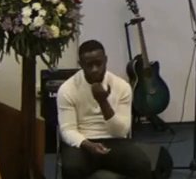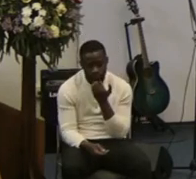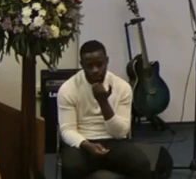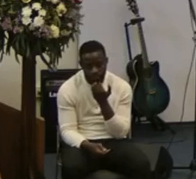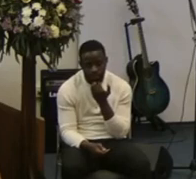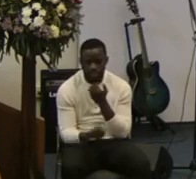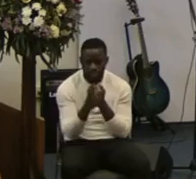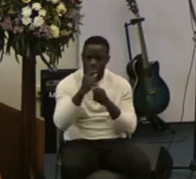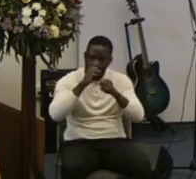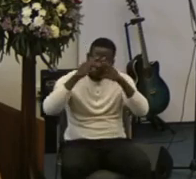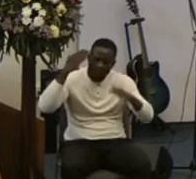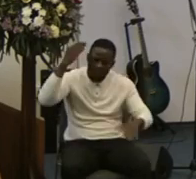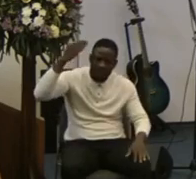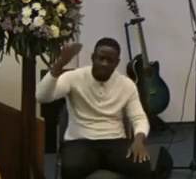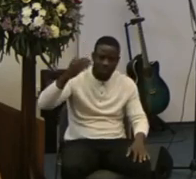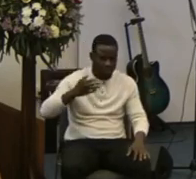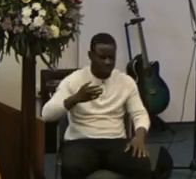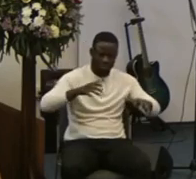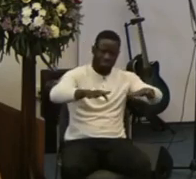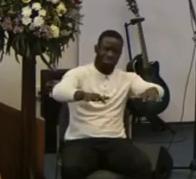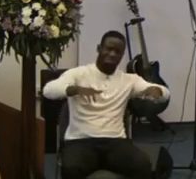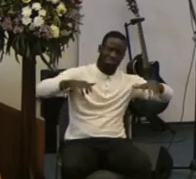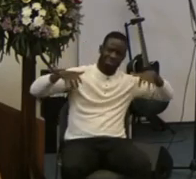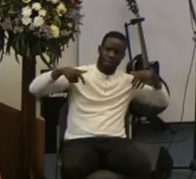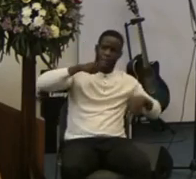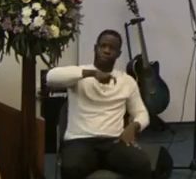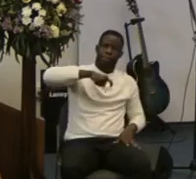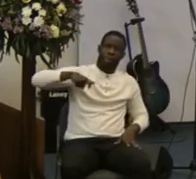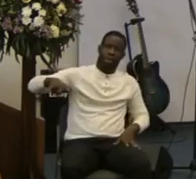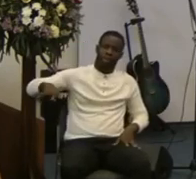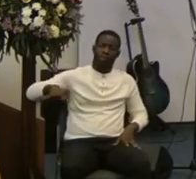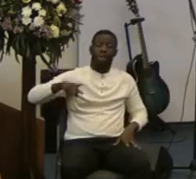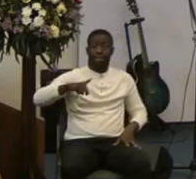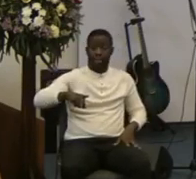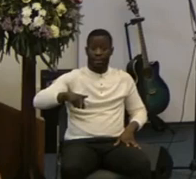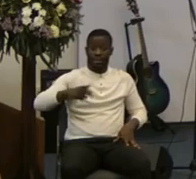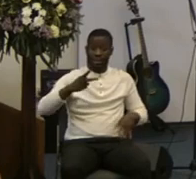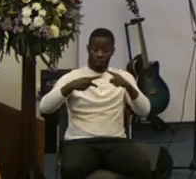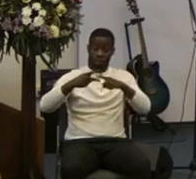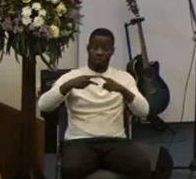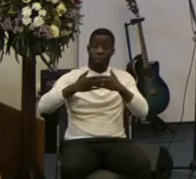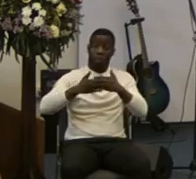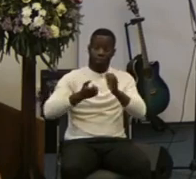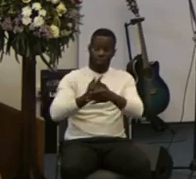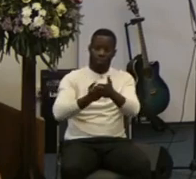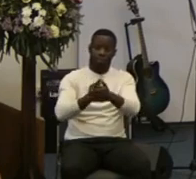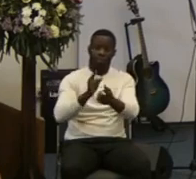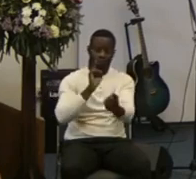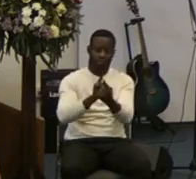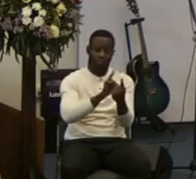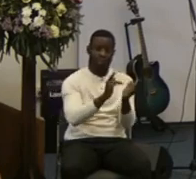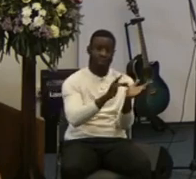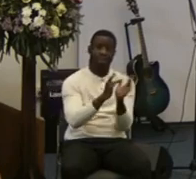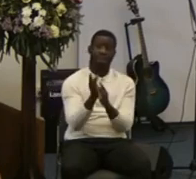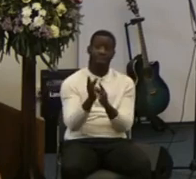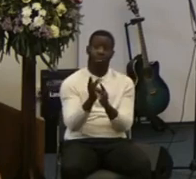Can you picture the crowd outside? In fact, the next two encounters that Jesus